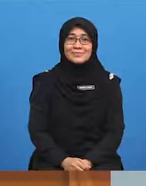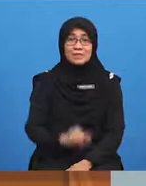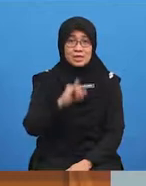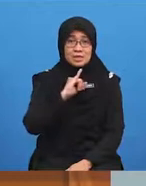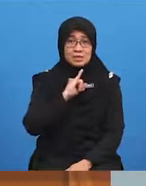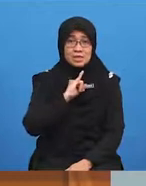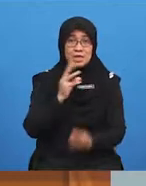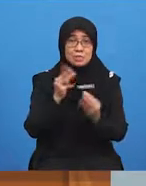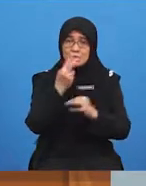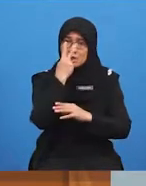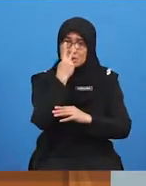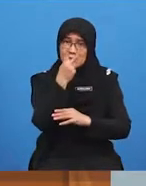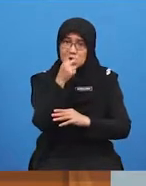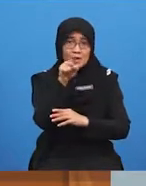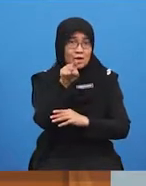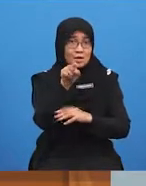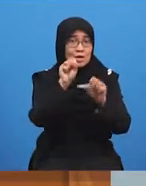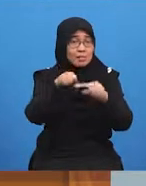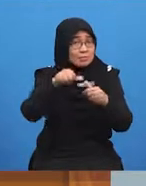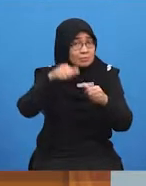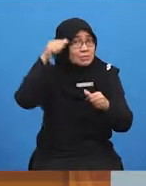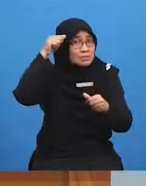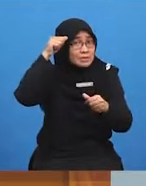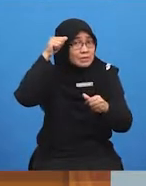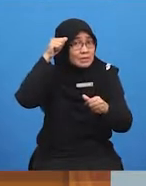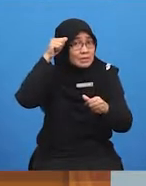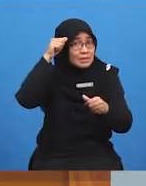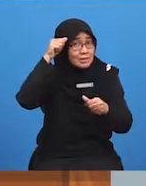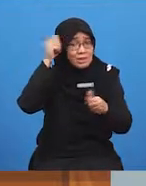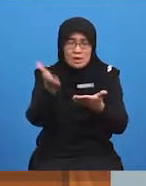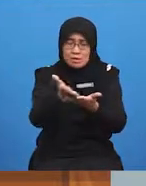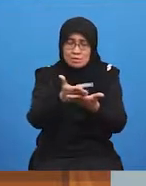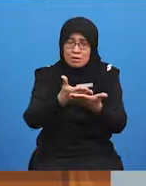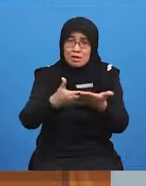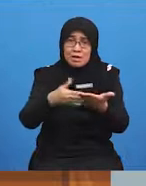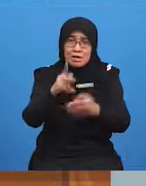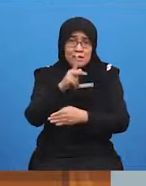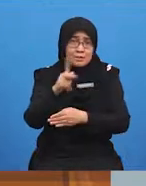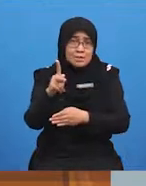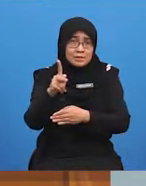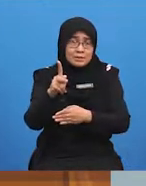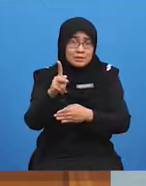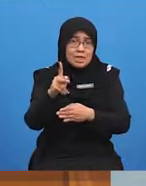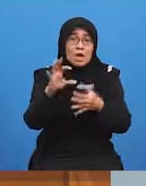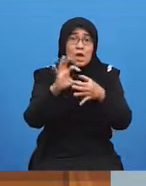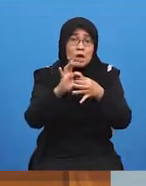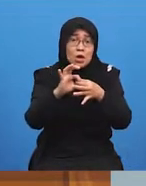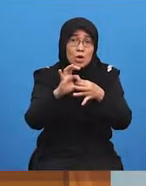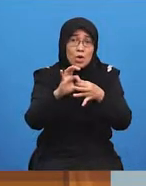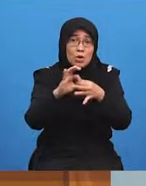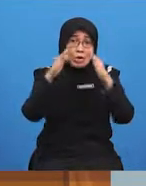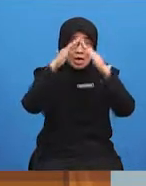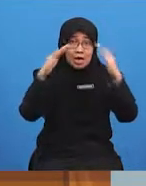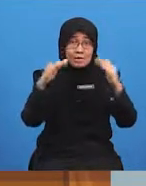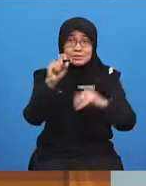remember some of the parts of the house that we have learned. You will see a picture and